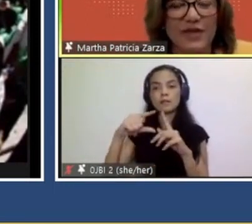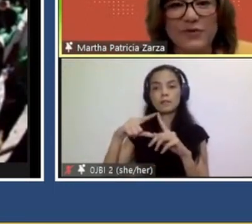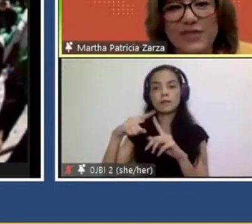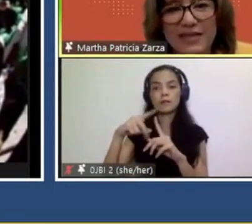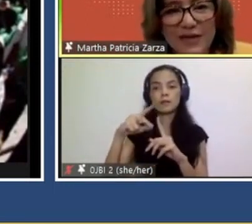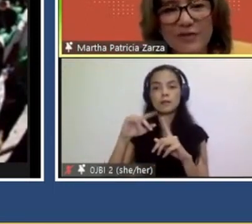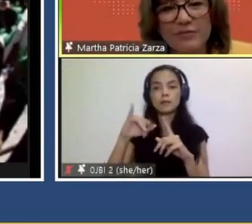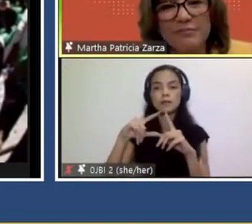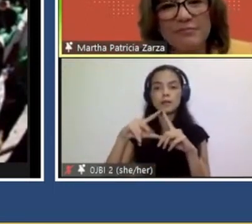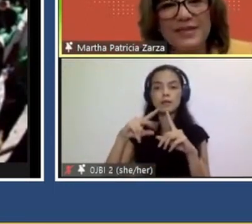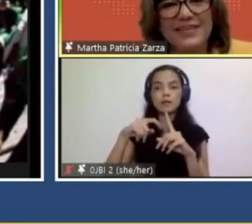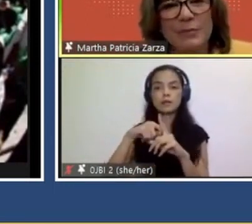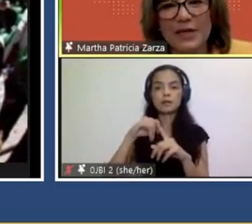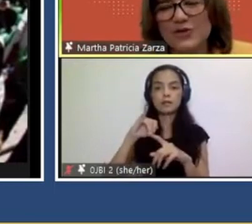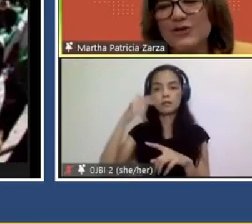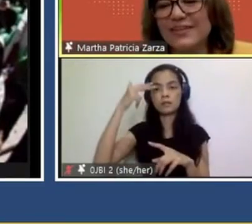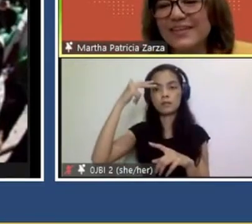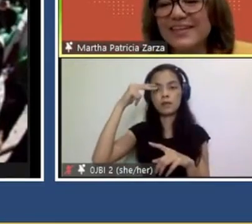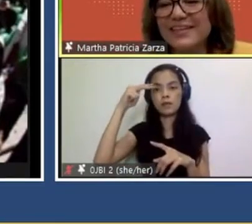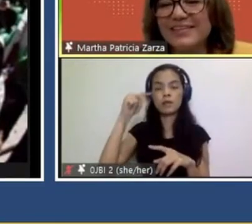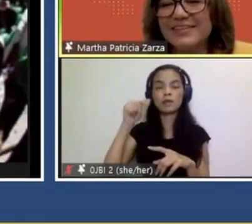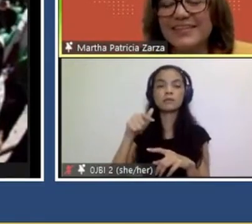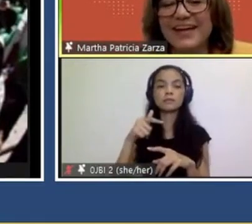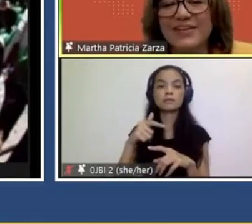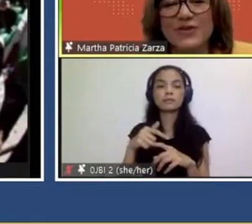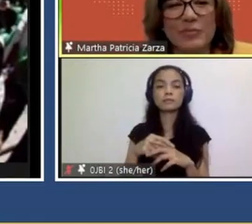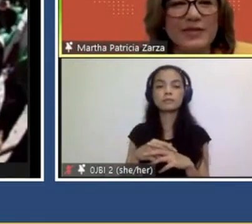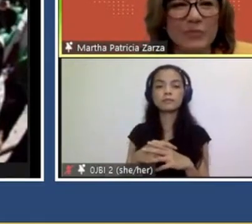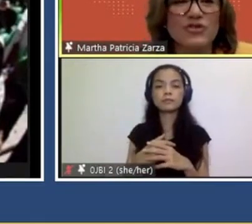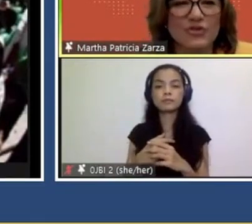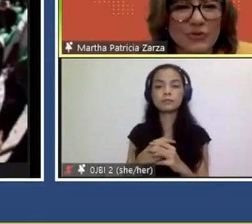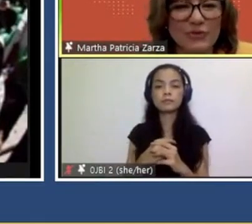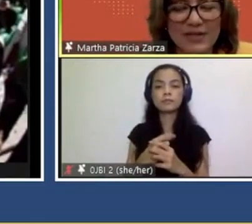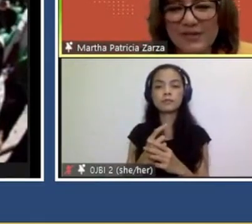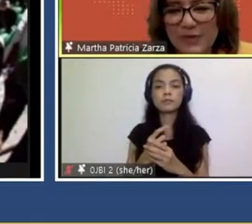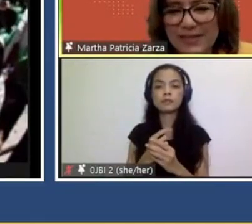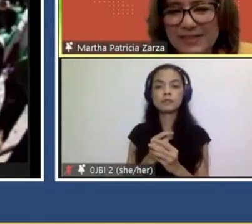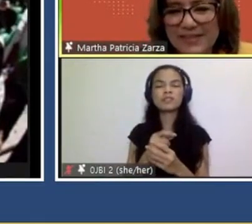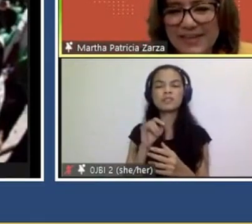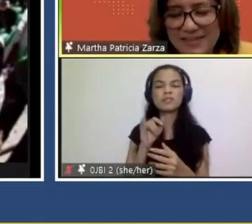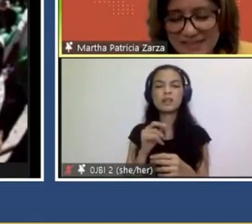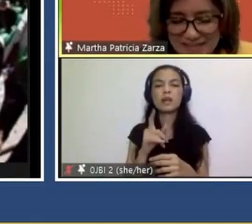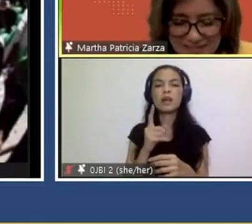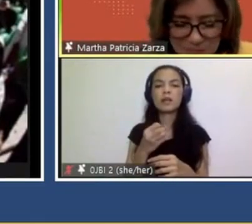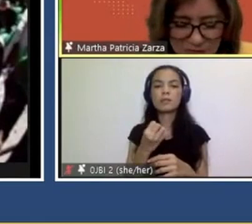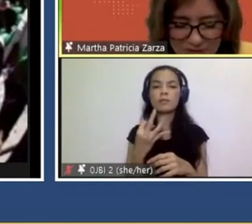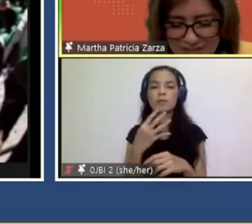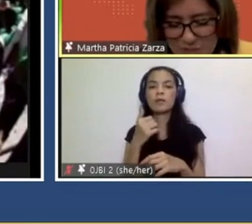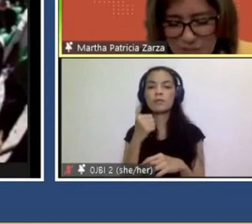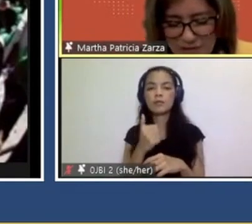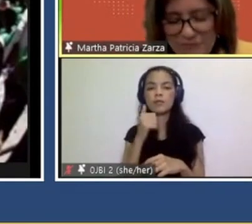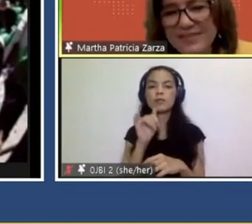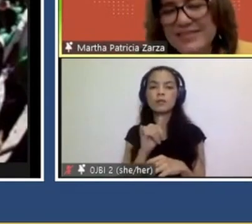the famous idea of the Mexican macho is actually pretty much true and as I said before,